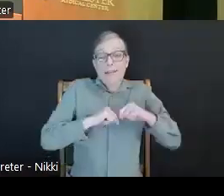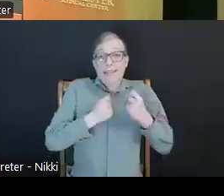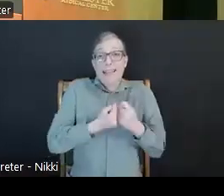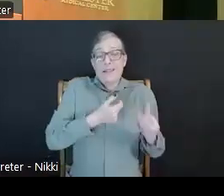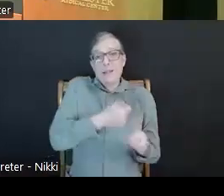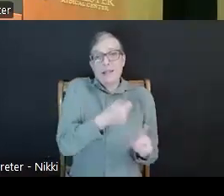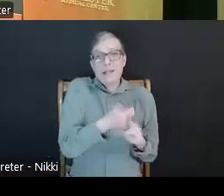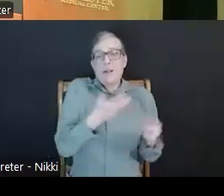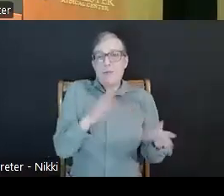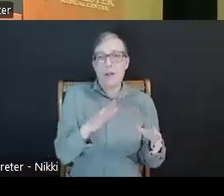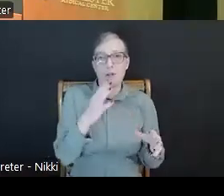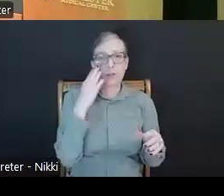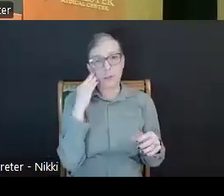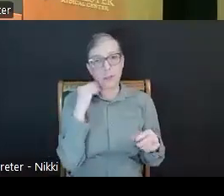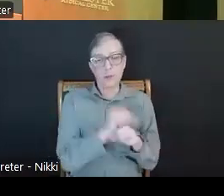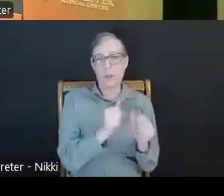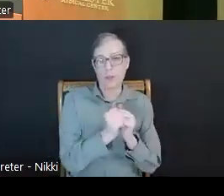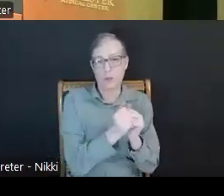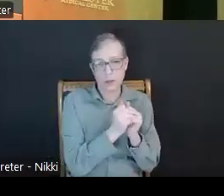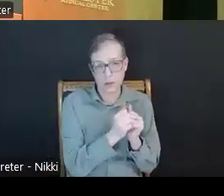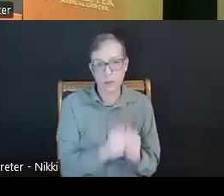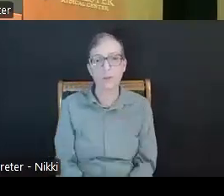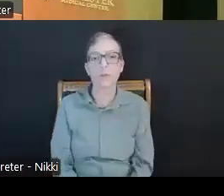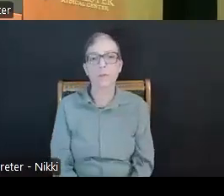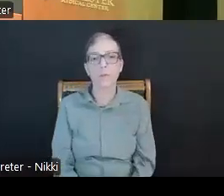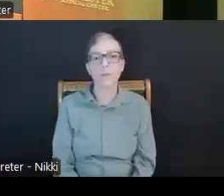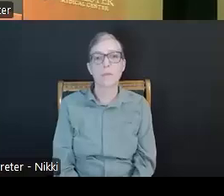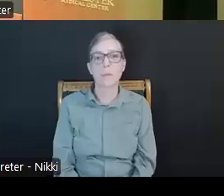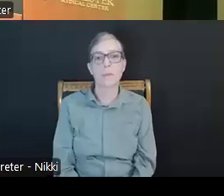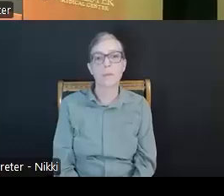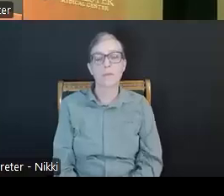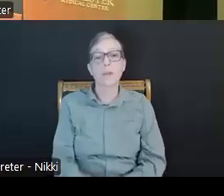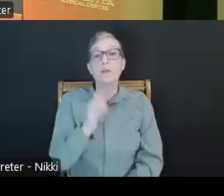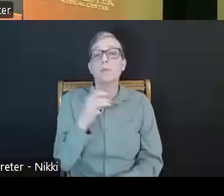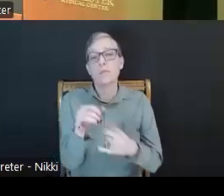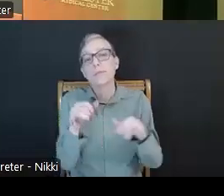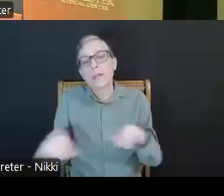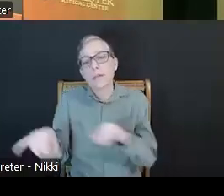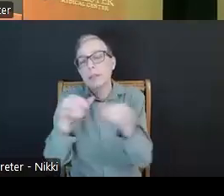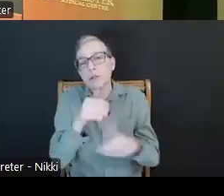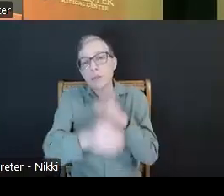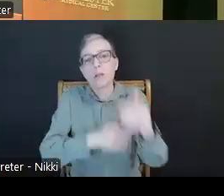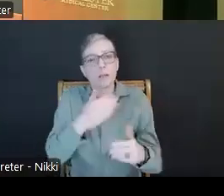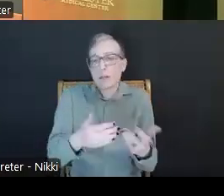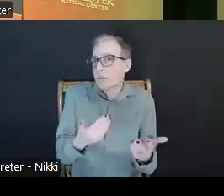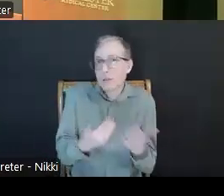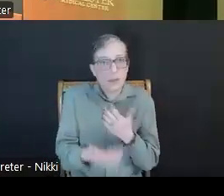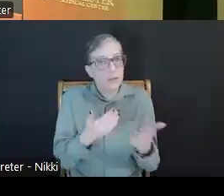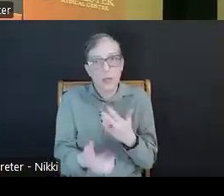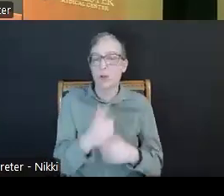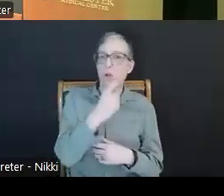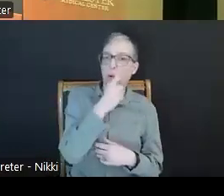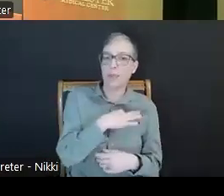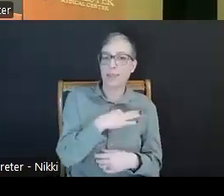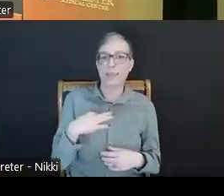process that drives bed allocation that doesn't depend on who is staffing the bed. And there's no visibility into